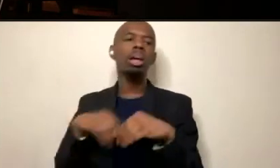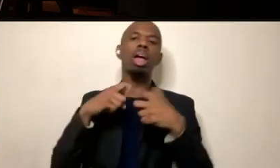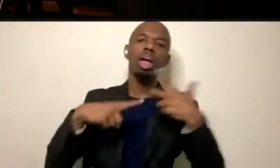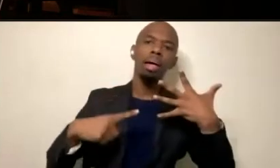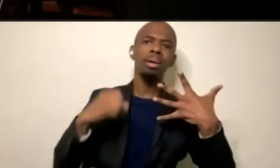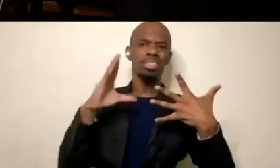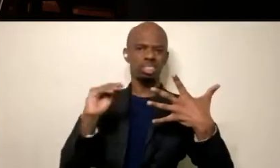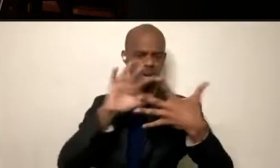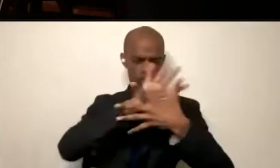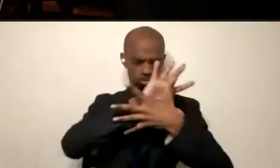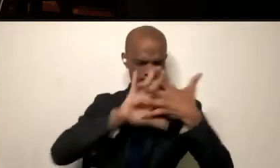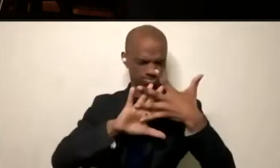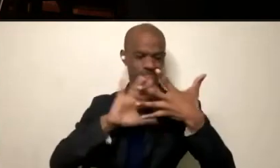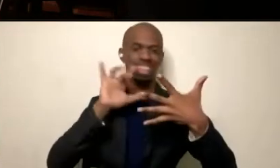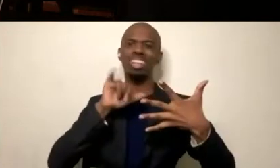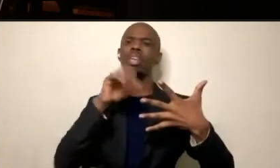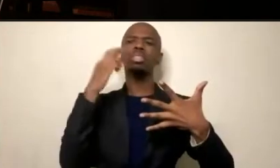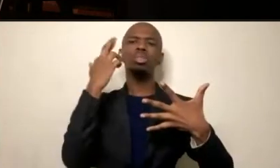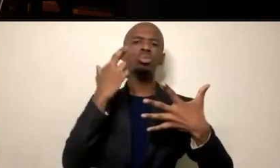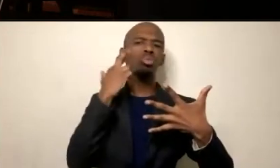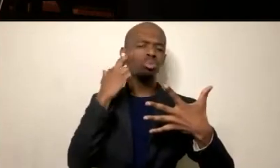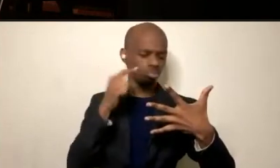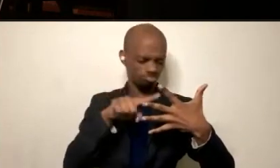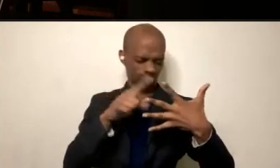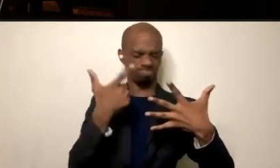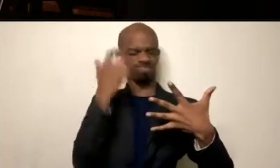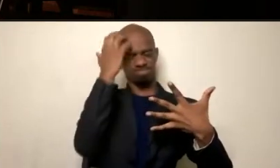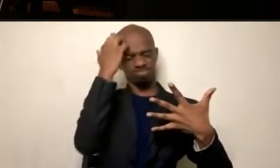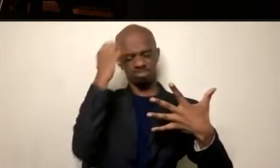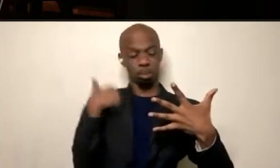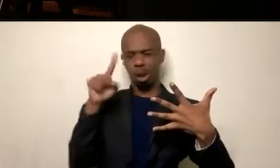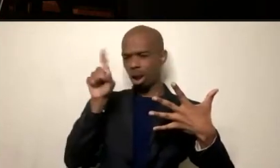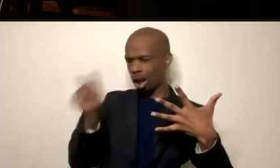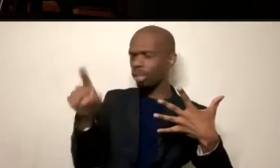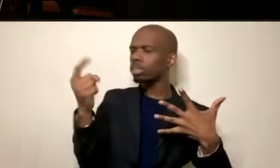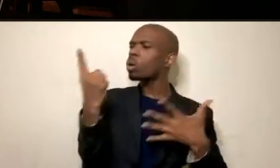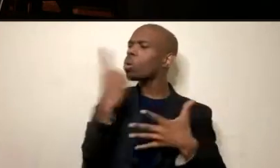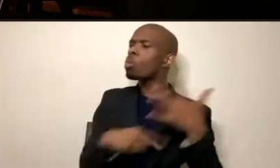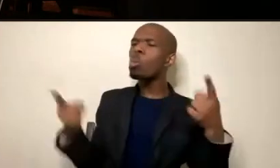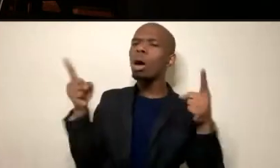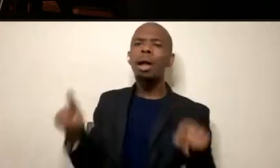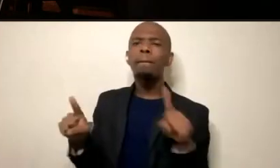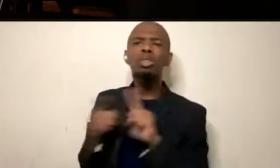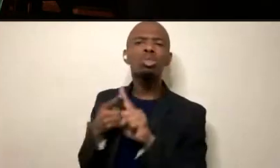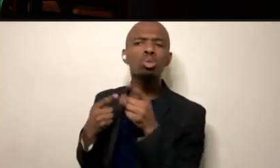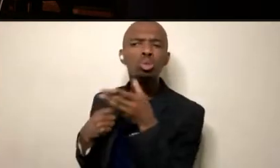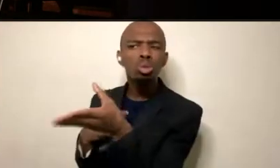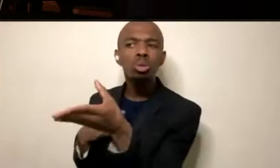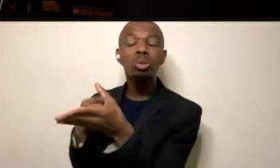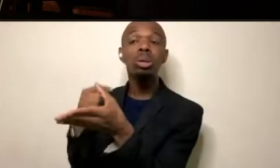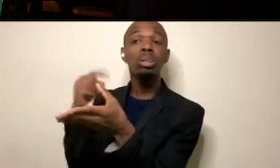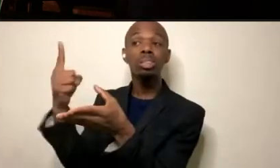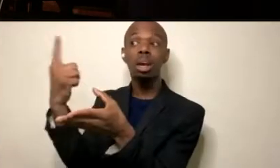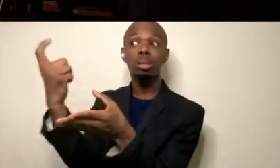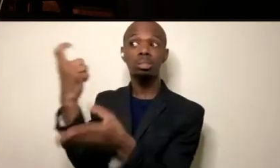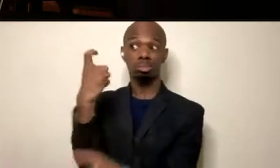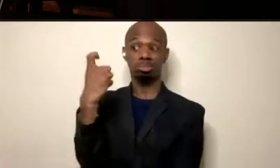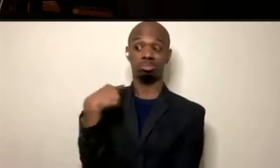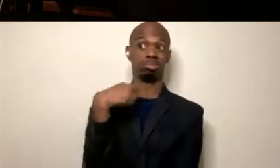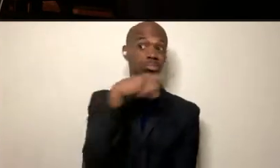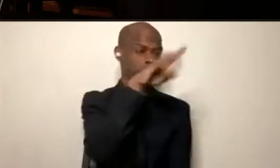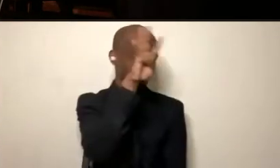you seriously, you want to know, are you ready? And and so out of that, and I have a wonderful team